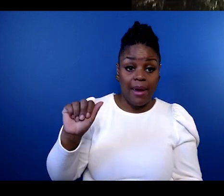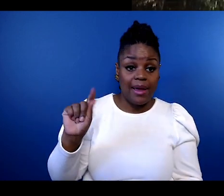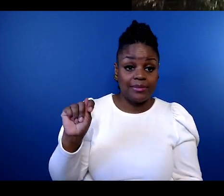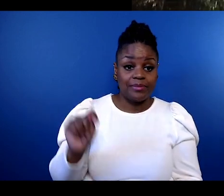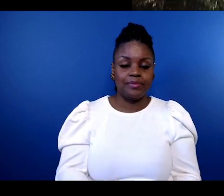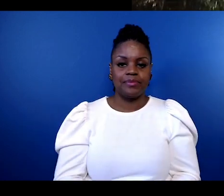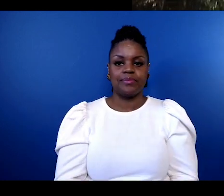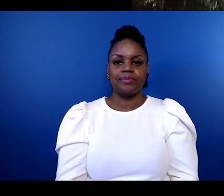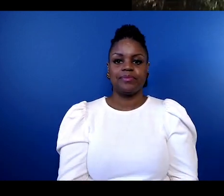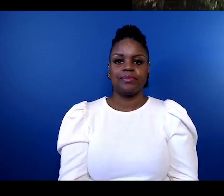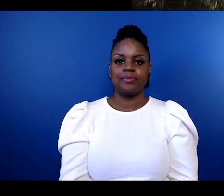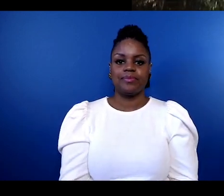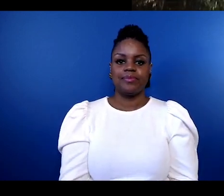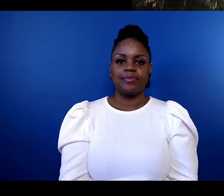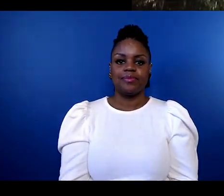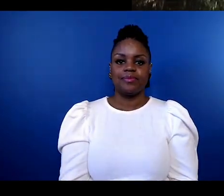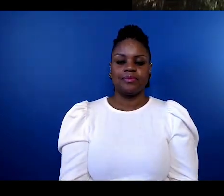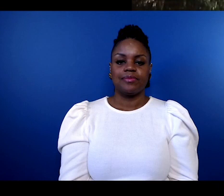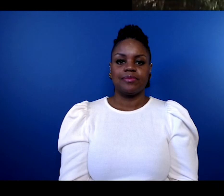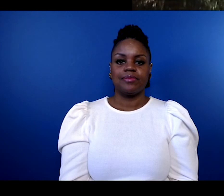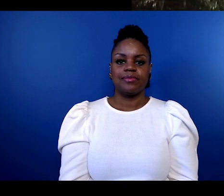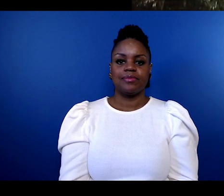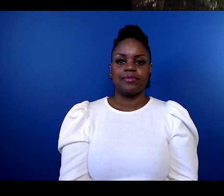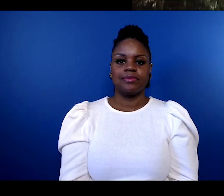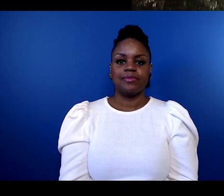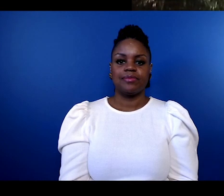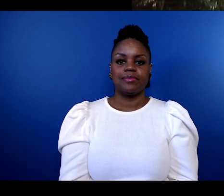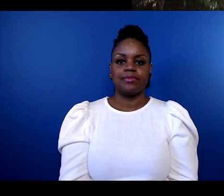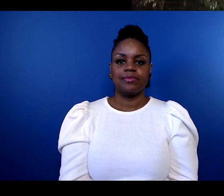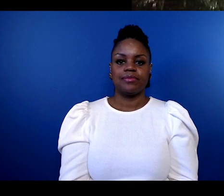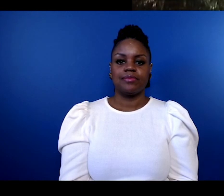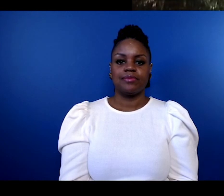I'll slowly start to walk the feet towards the hands.